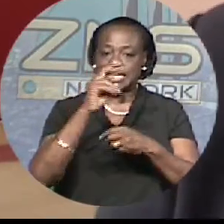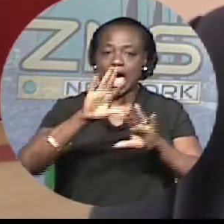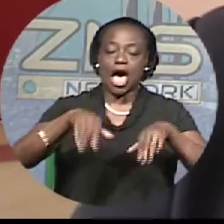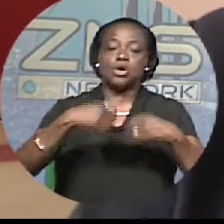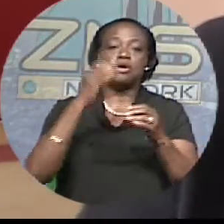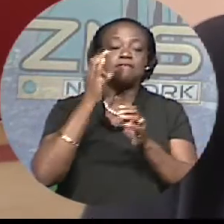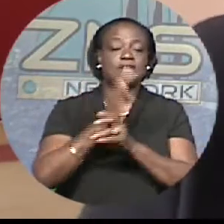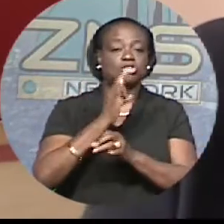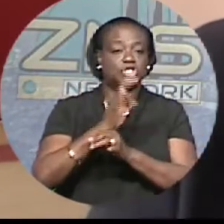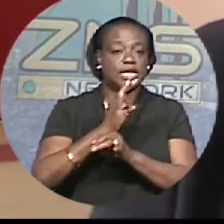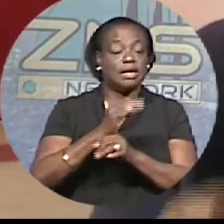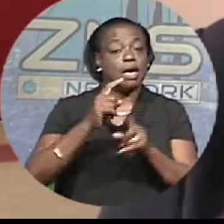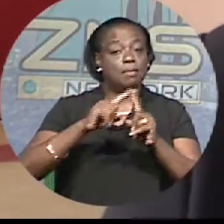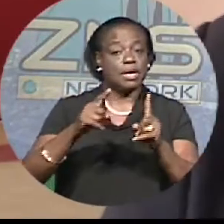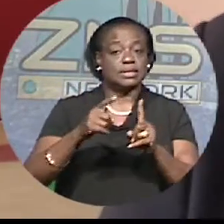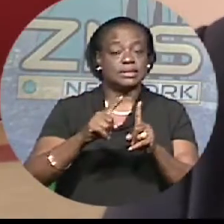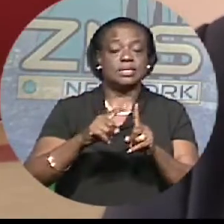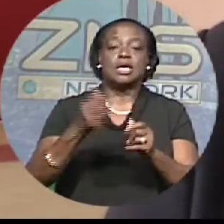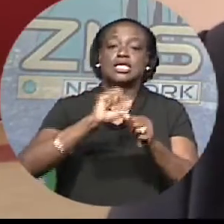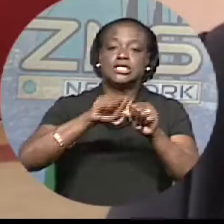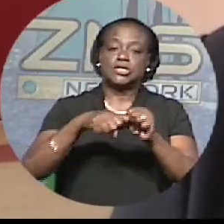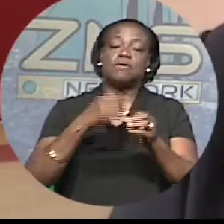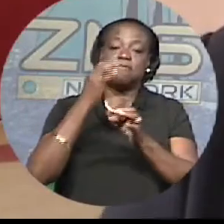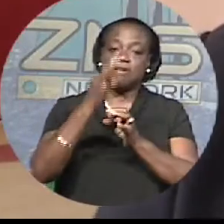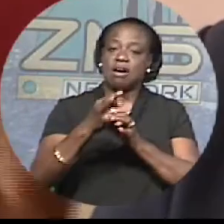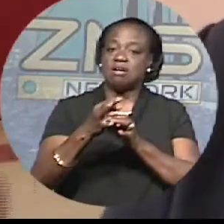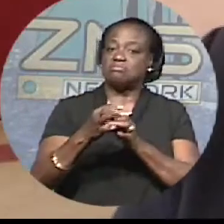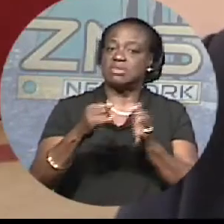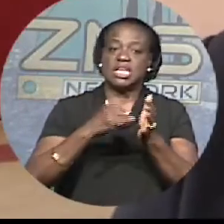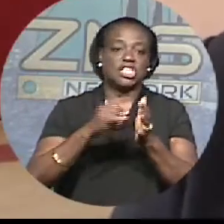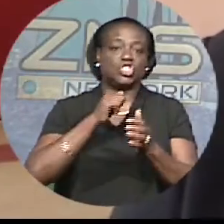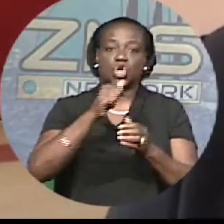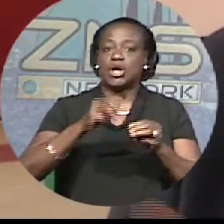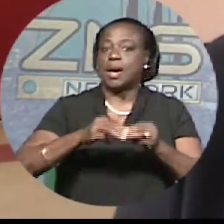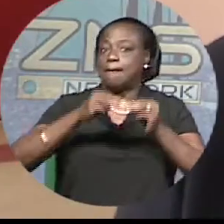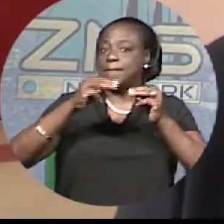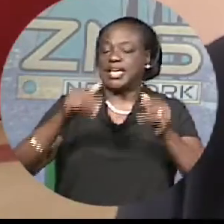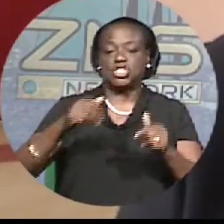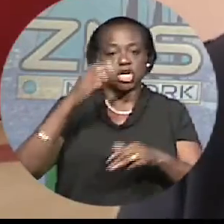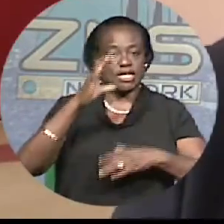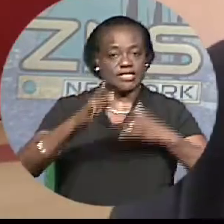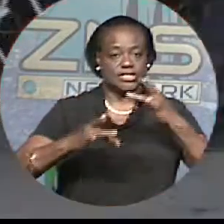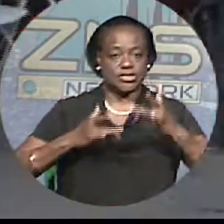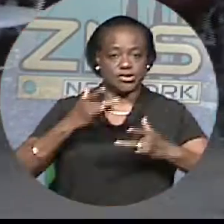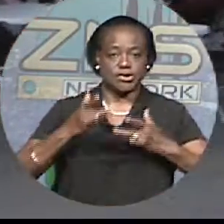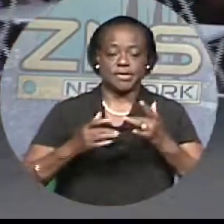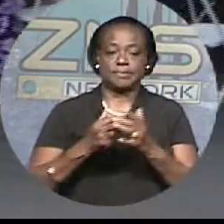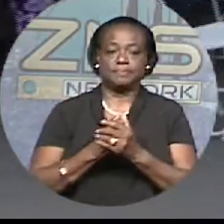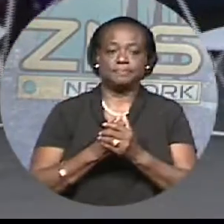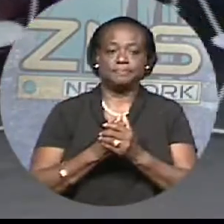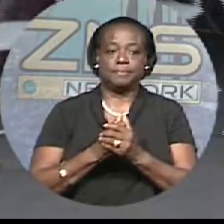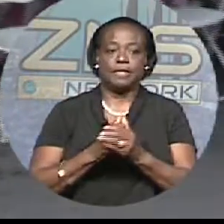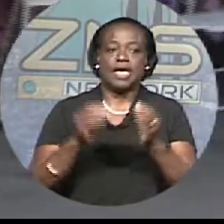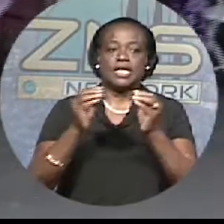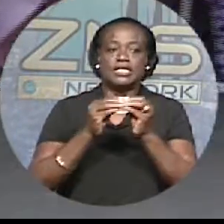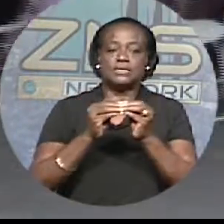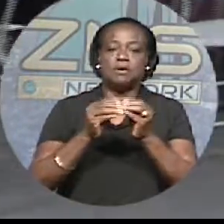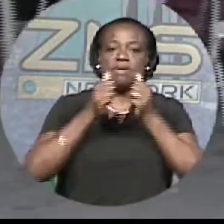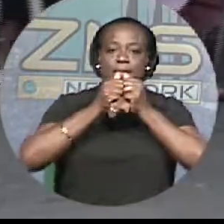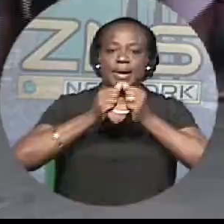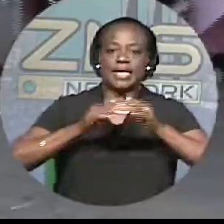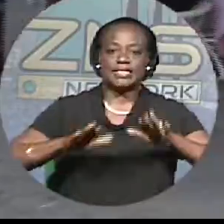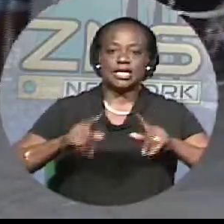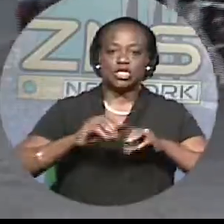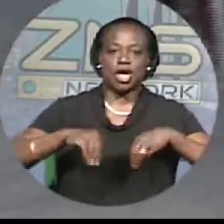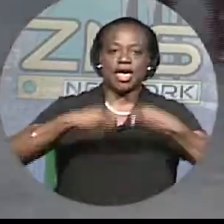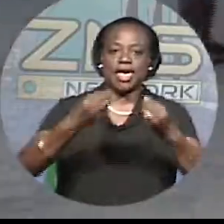functioning. But thus far, it does not seem to be a major concern. And it's more of a blessing to give